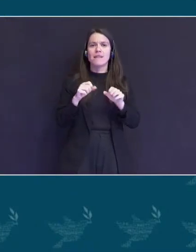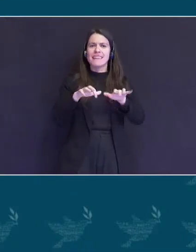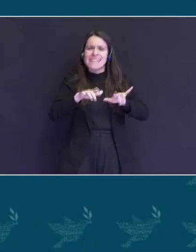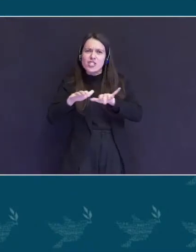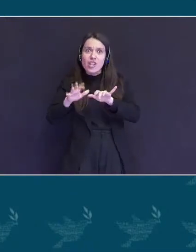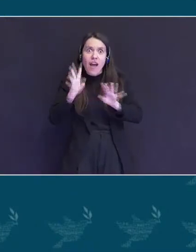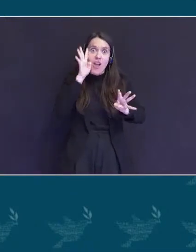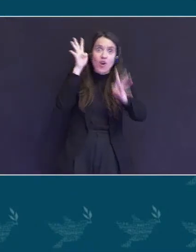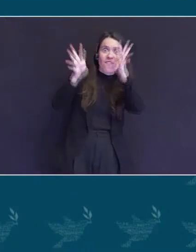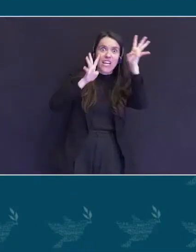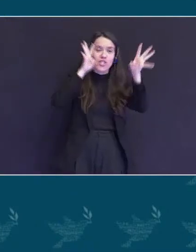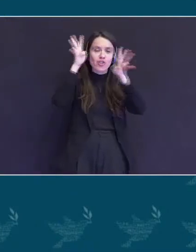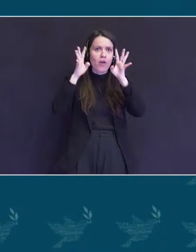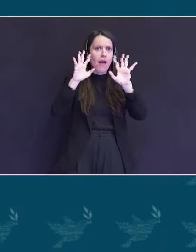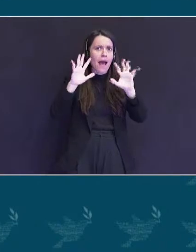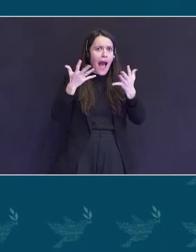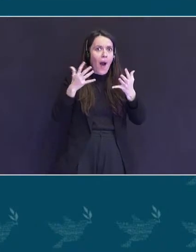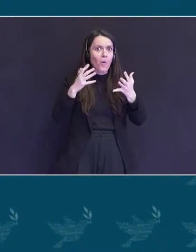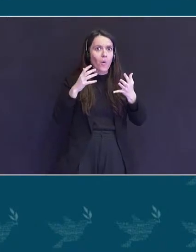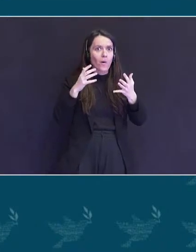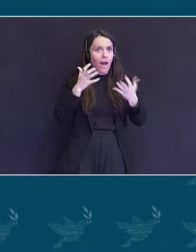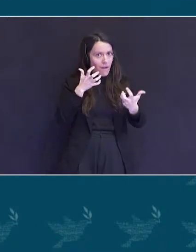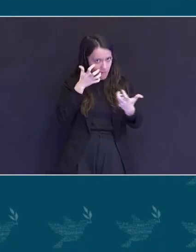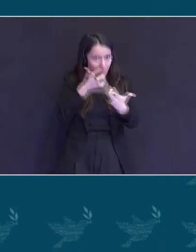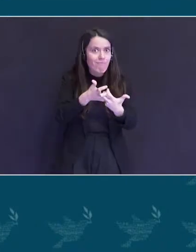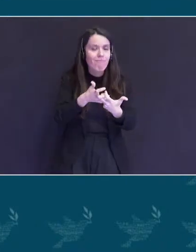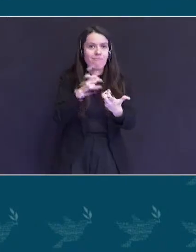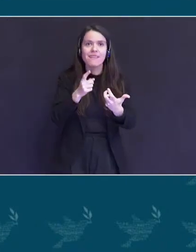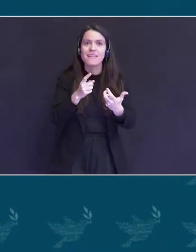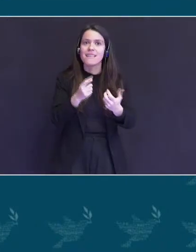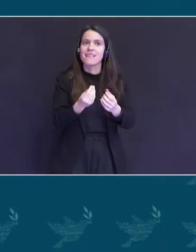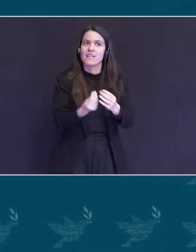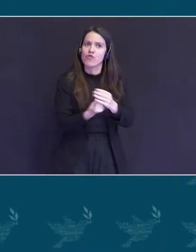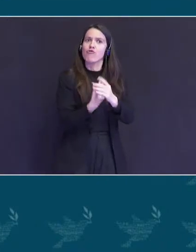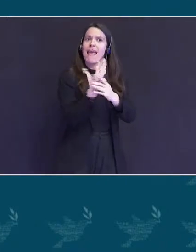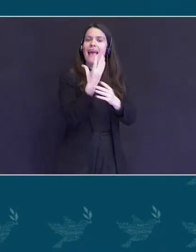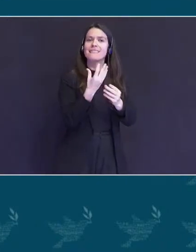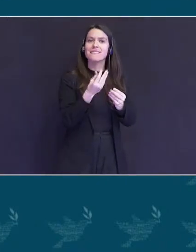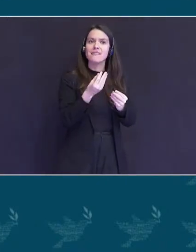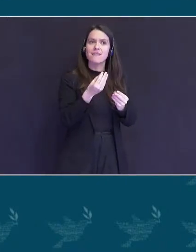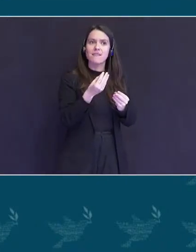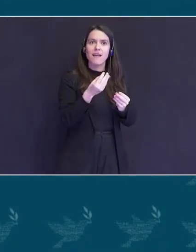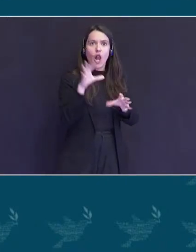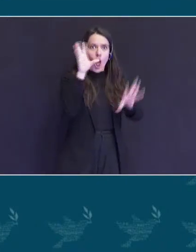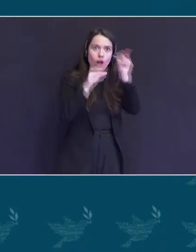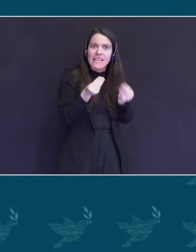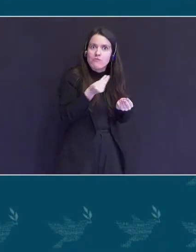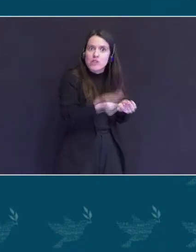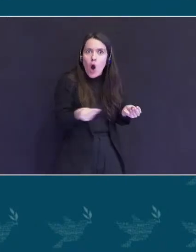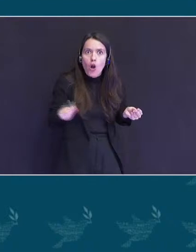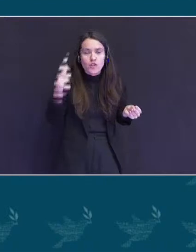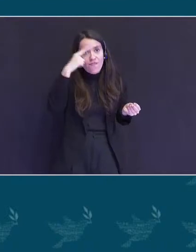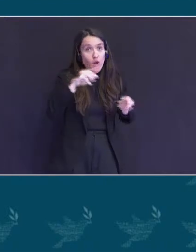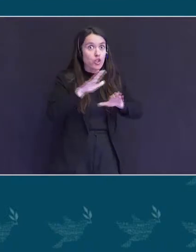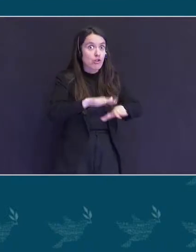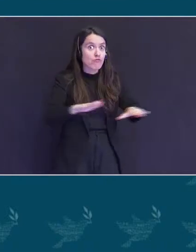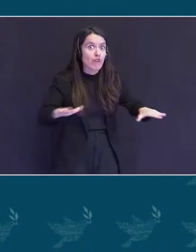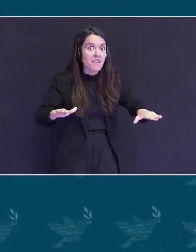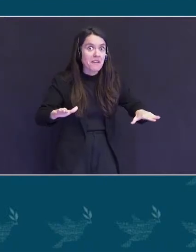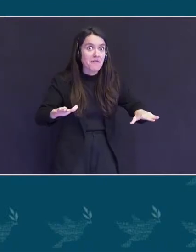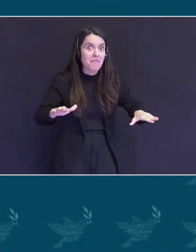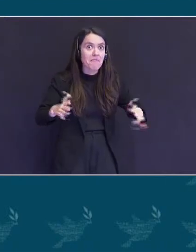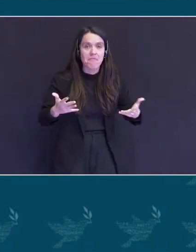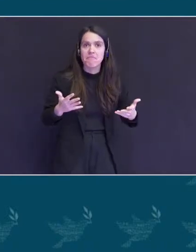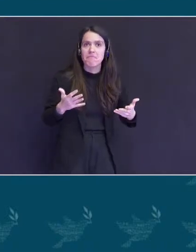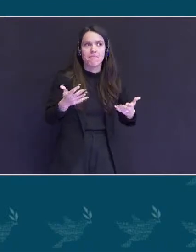innovations be harnessed to create and distribute learning resources for children in underserved